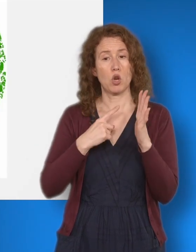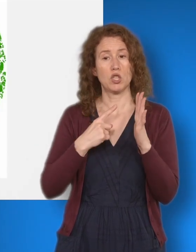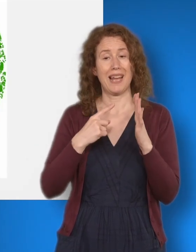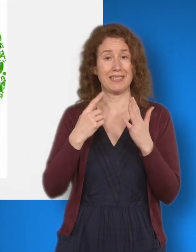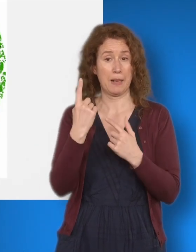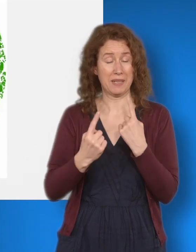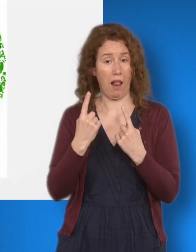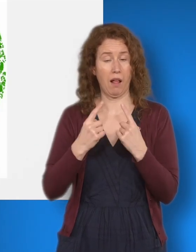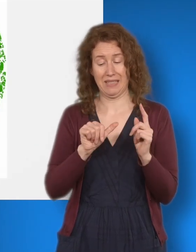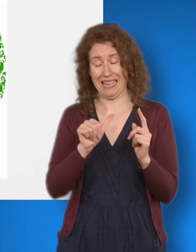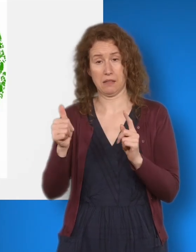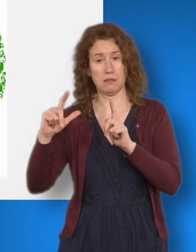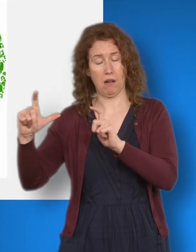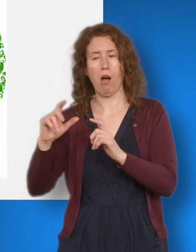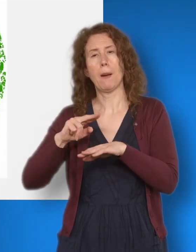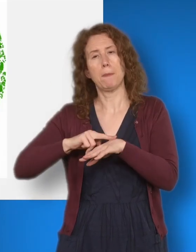blue,